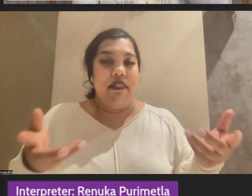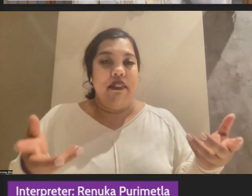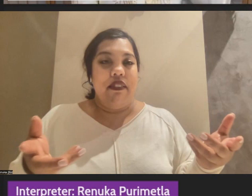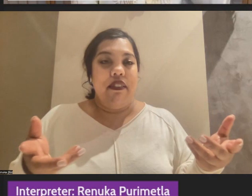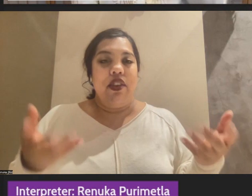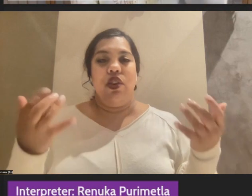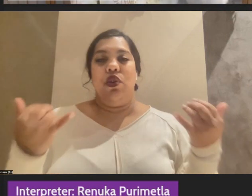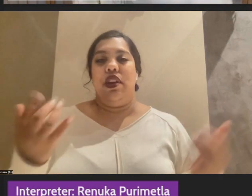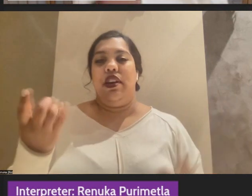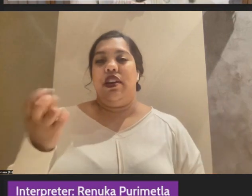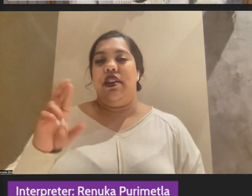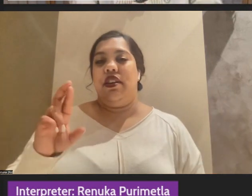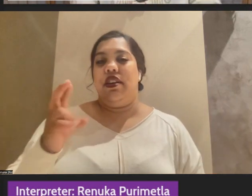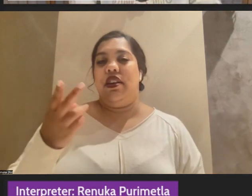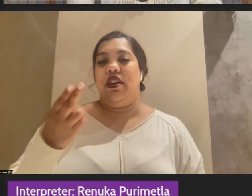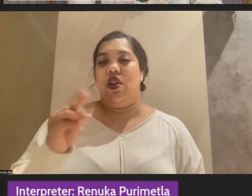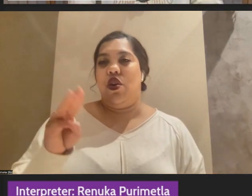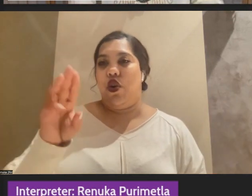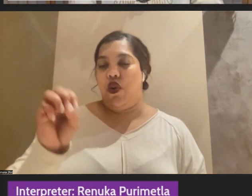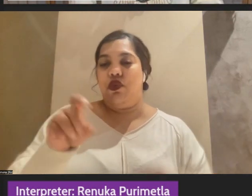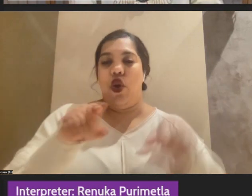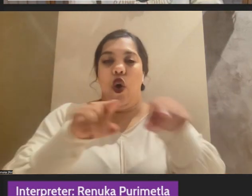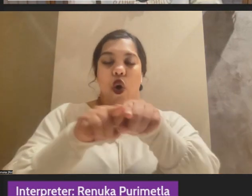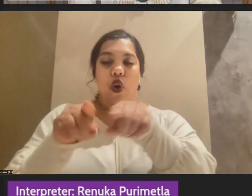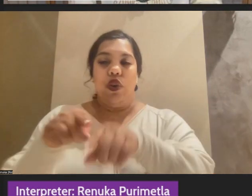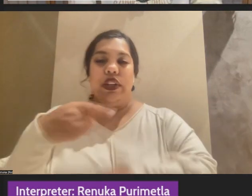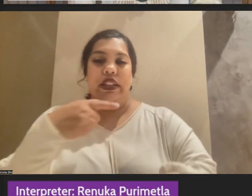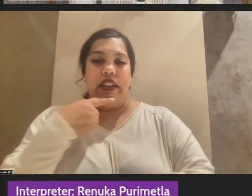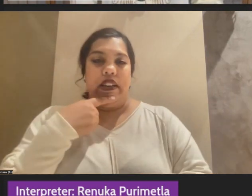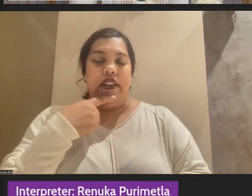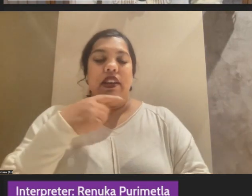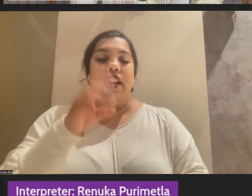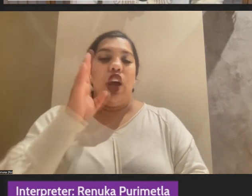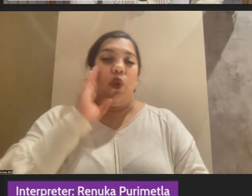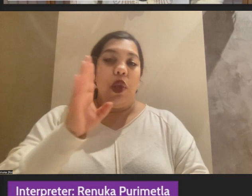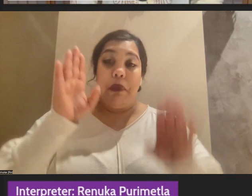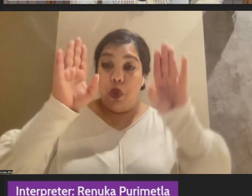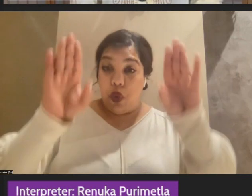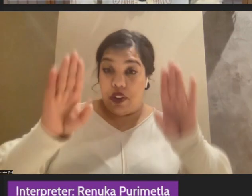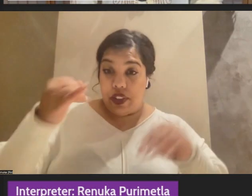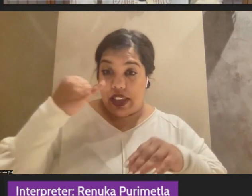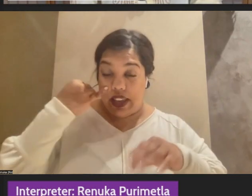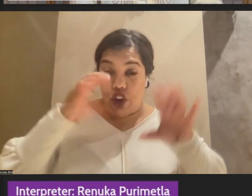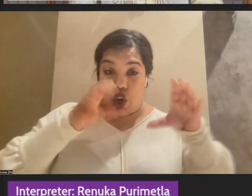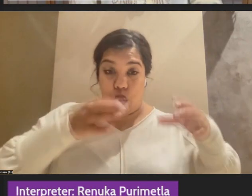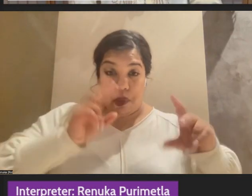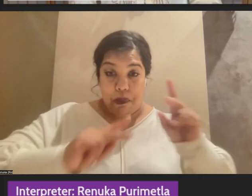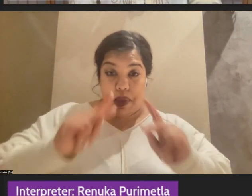Dr. Holmes goes on to say it would be wonderful indeed if a group of people should arrive on Earth who